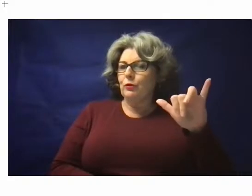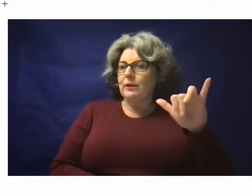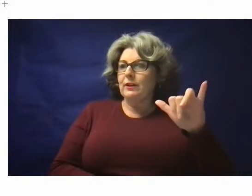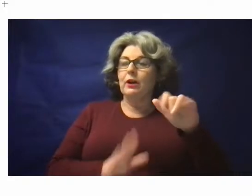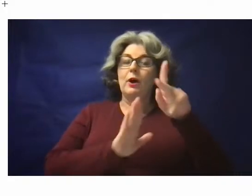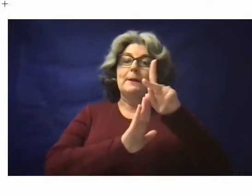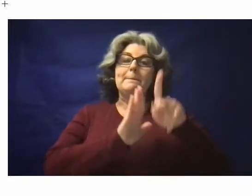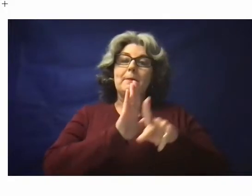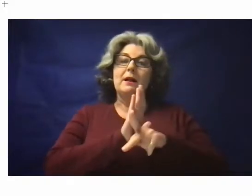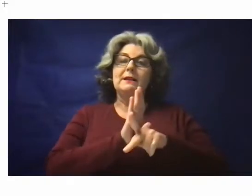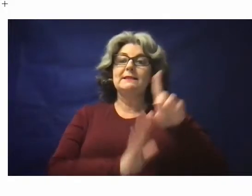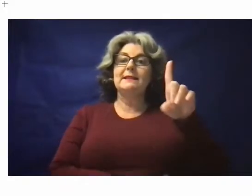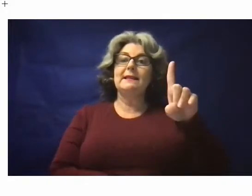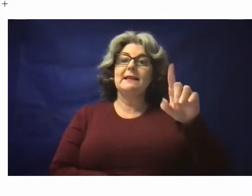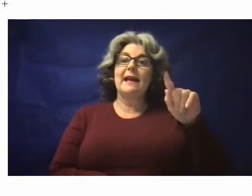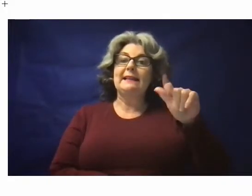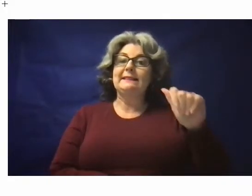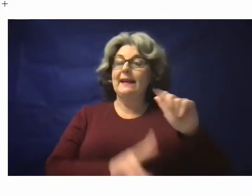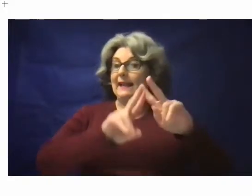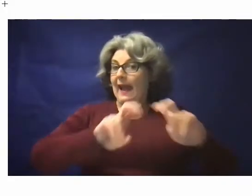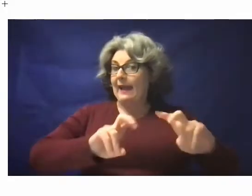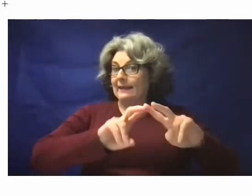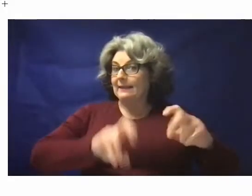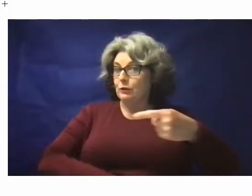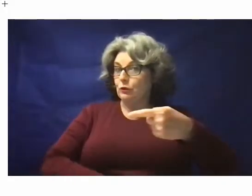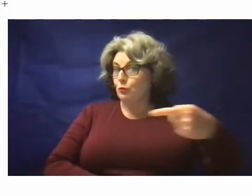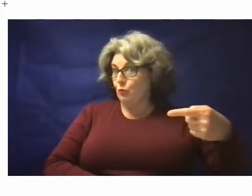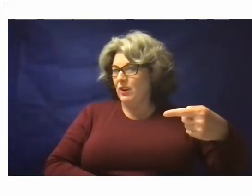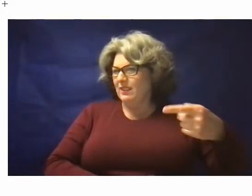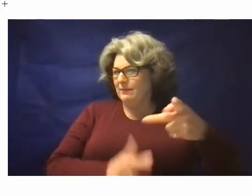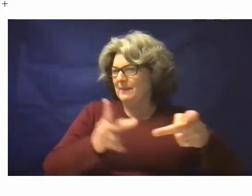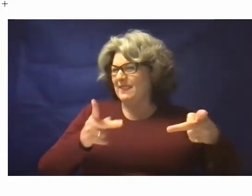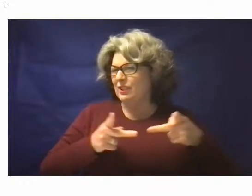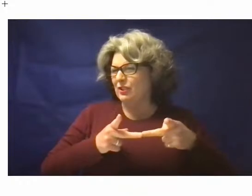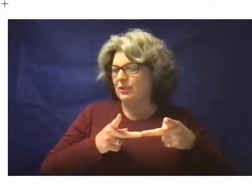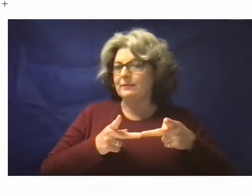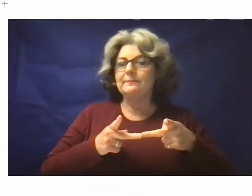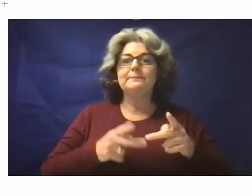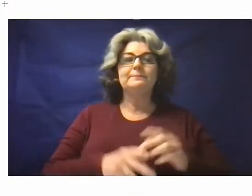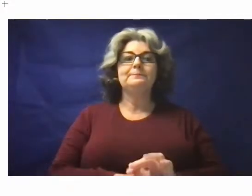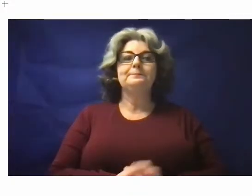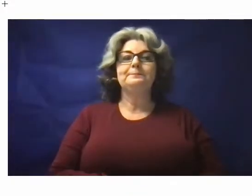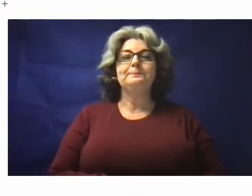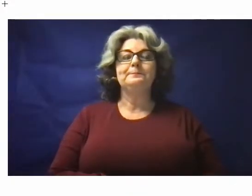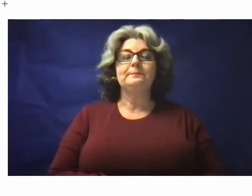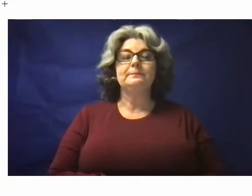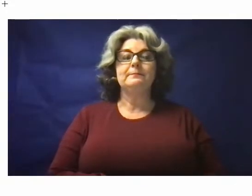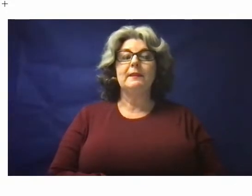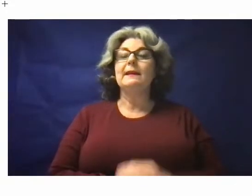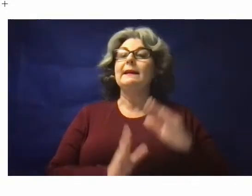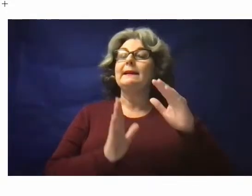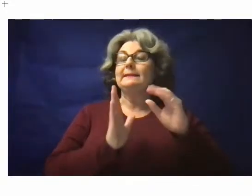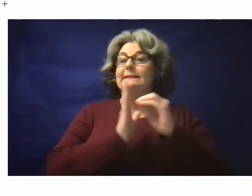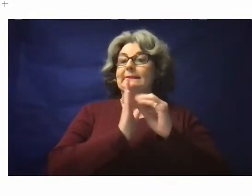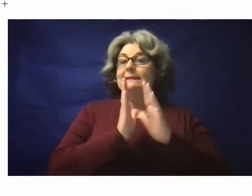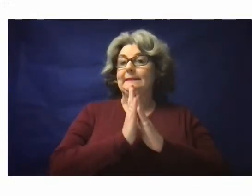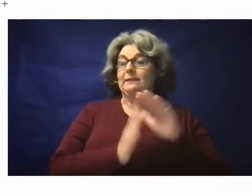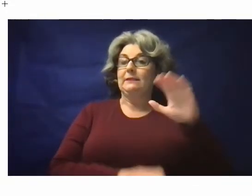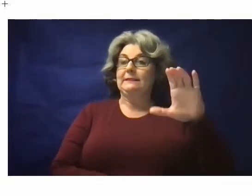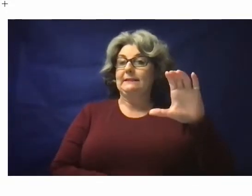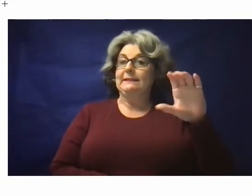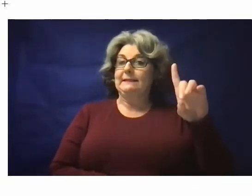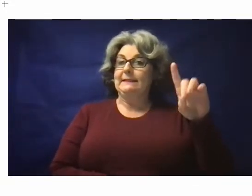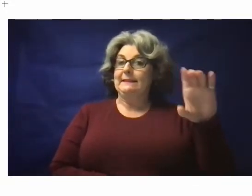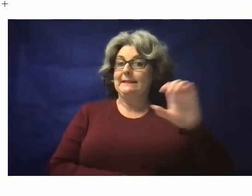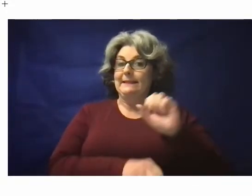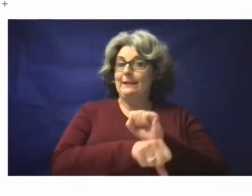data analysts one that's listed on GC Jobs. The data policy analysts